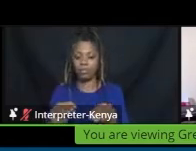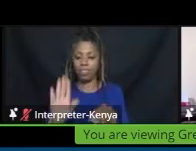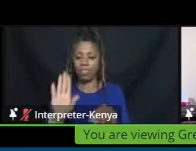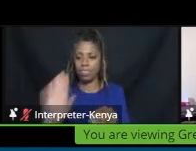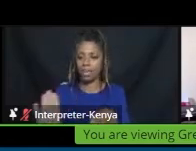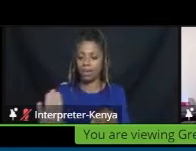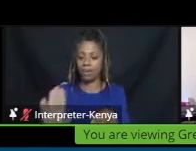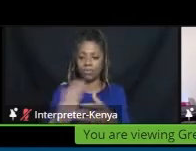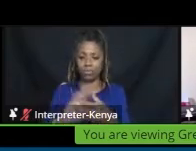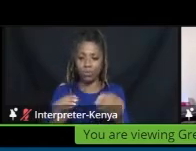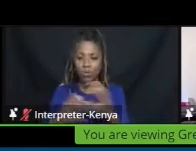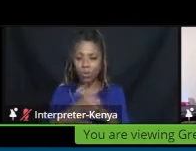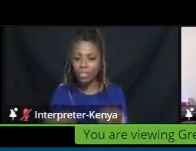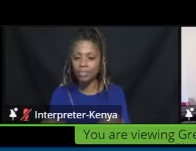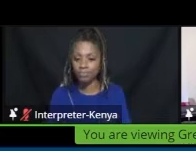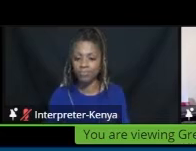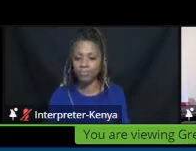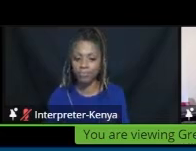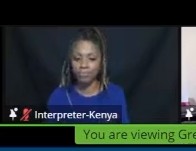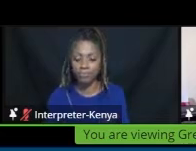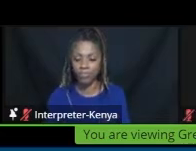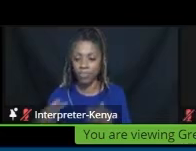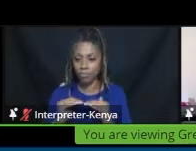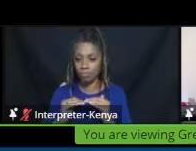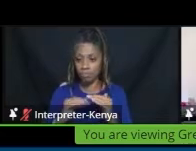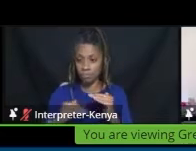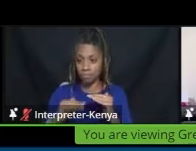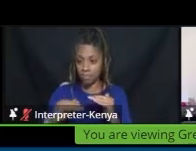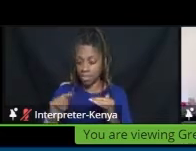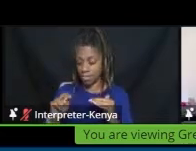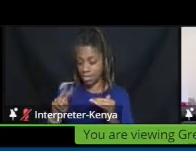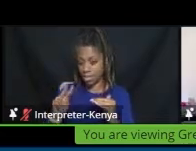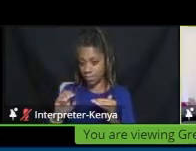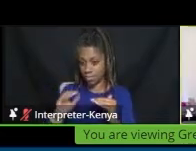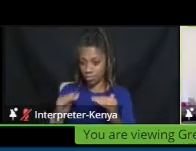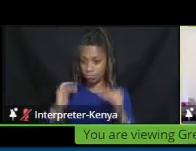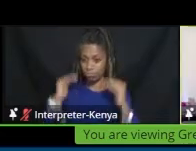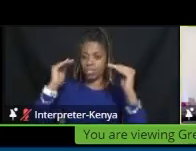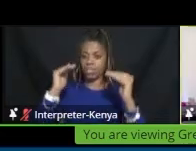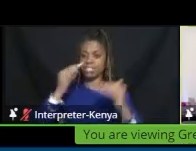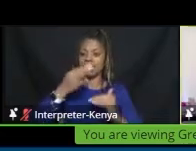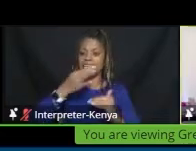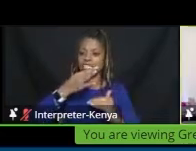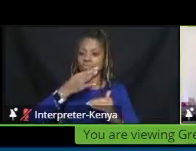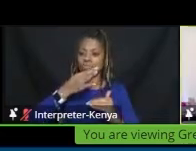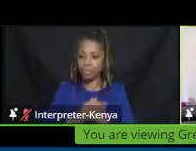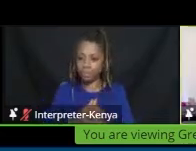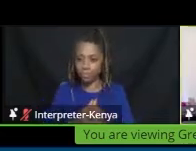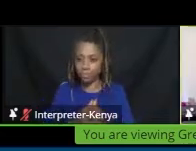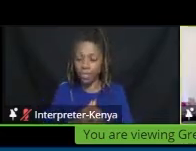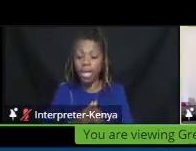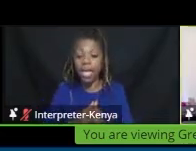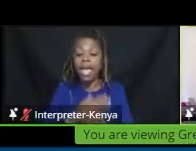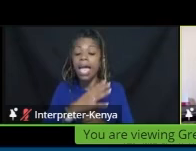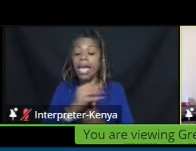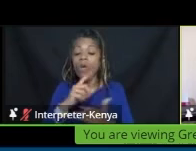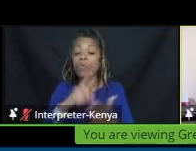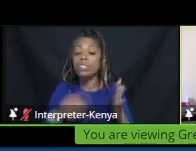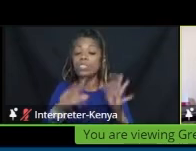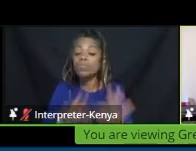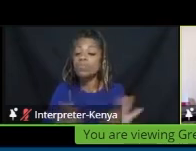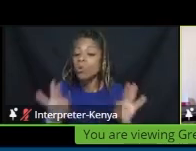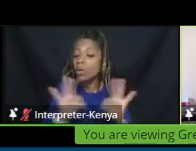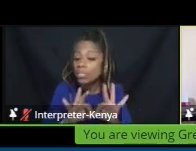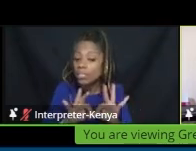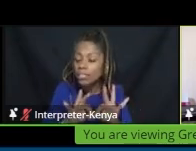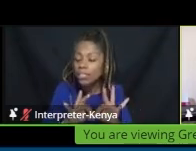story about the last time we went from novice to expert per Penny's. And what's important about the story part is, when I do trainings, when I